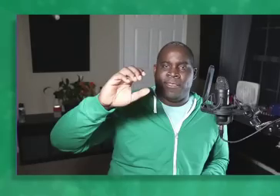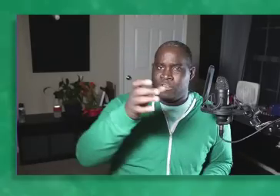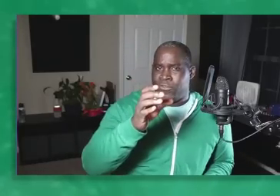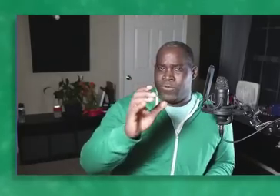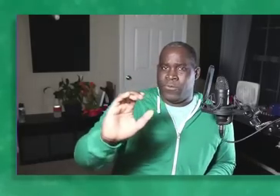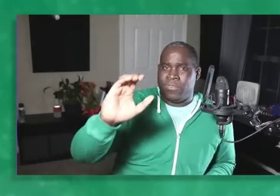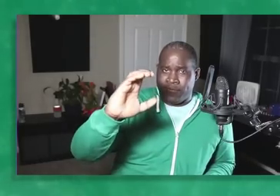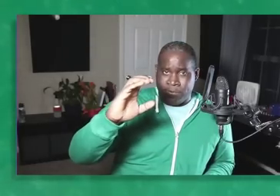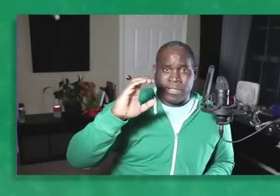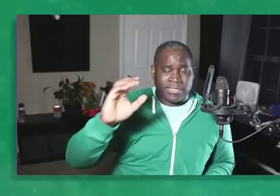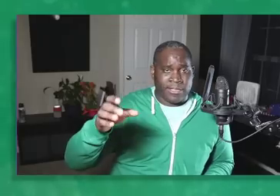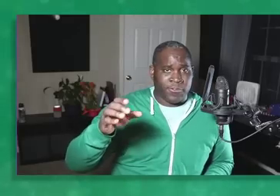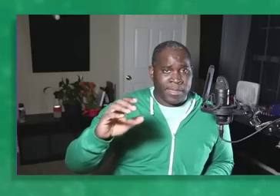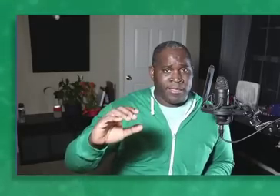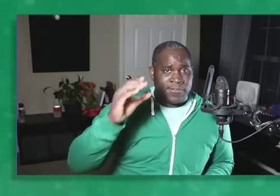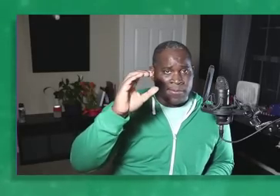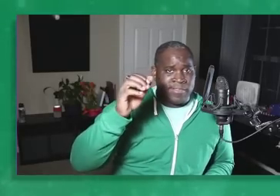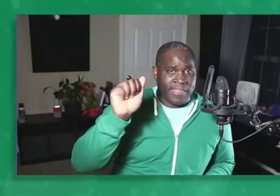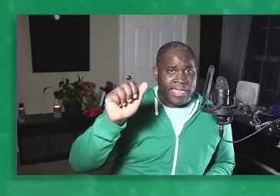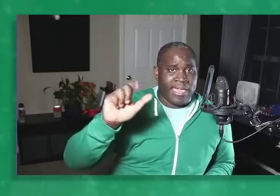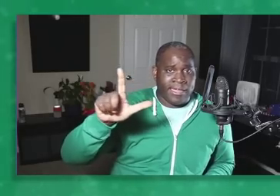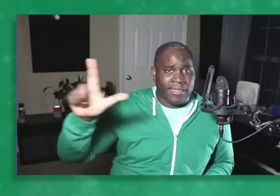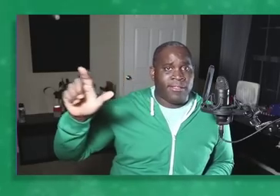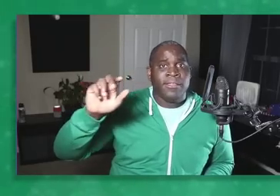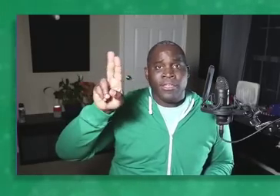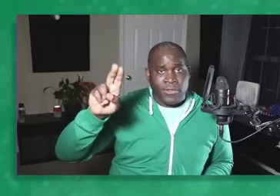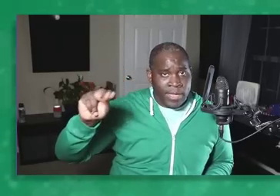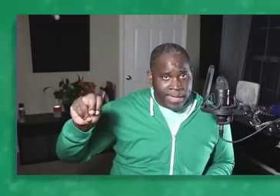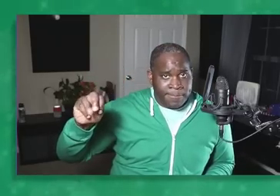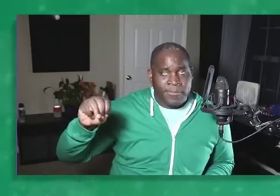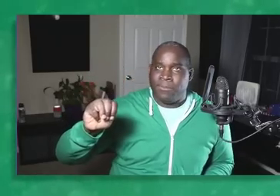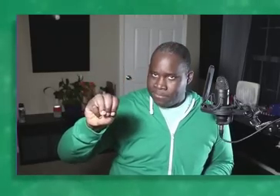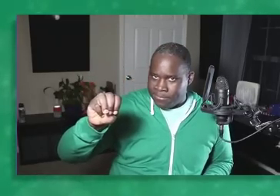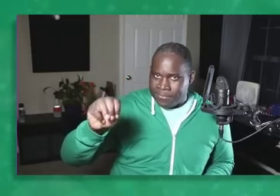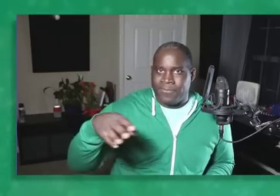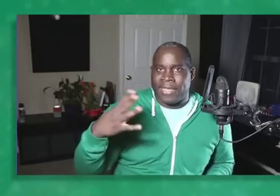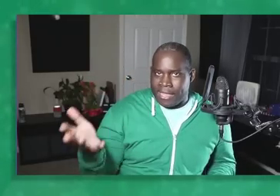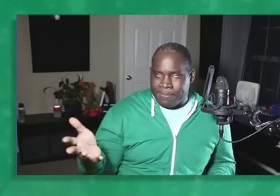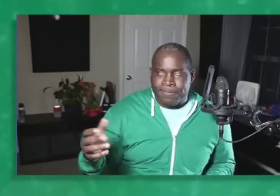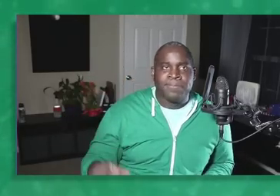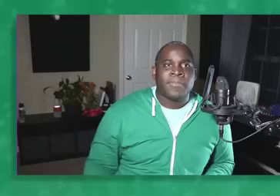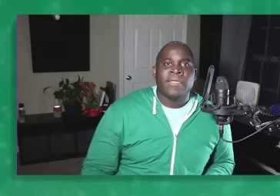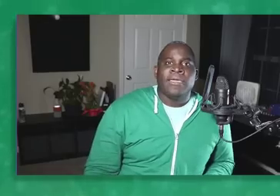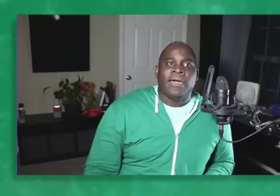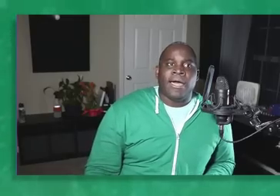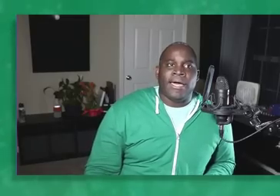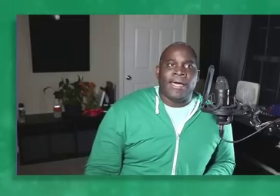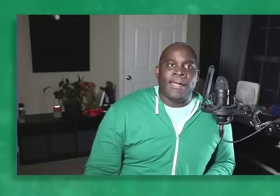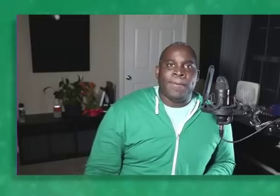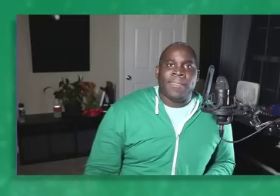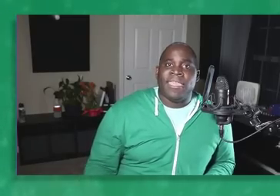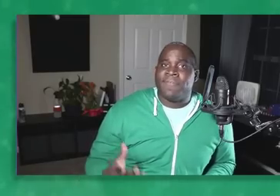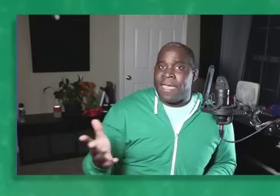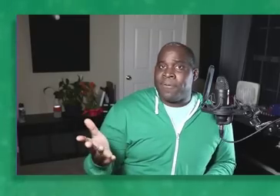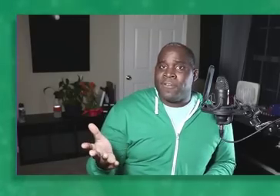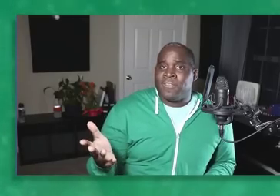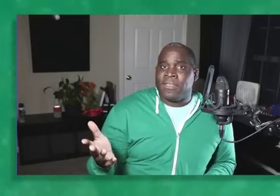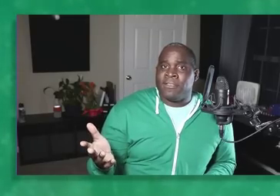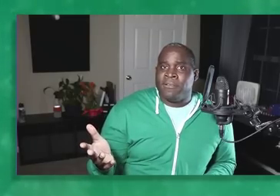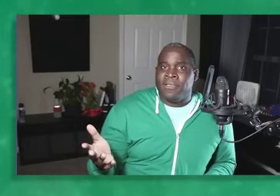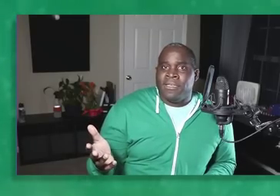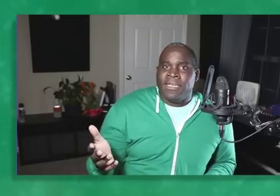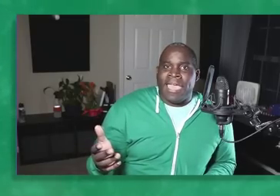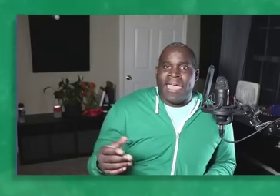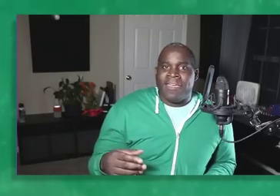Typically, you could do the full on letter spelling, so C-A-L-L-U-M for Callum. If that